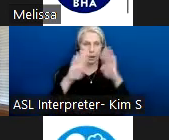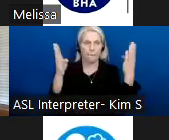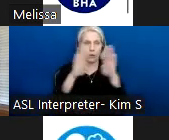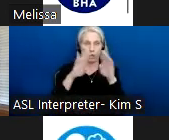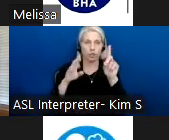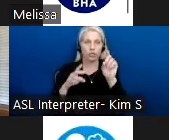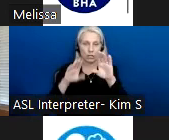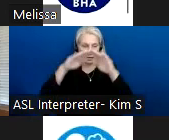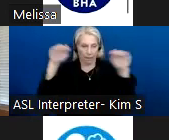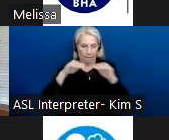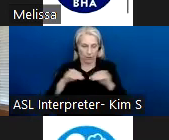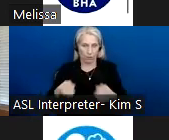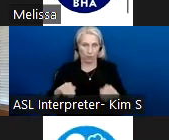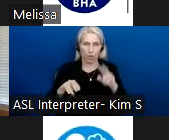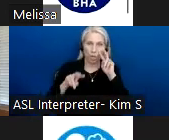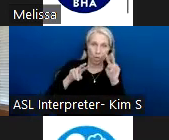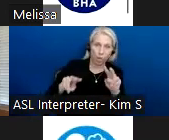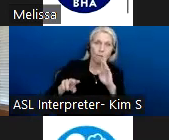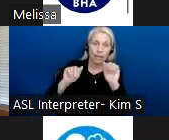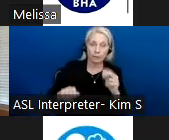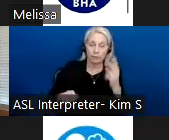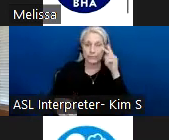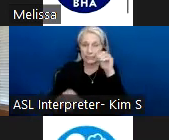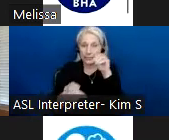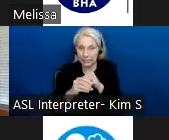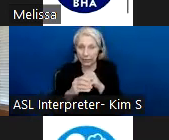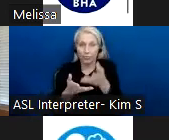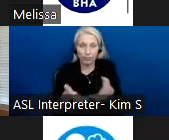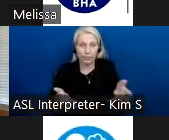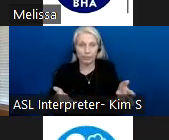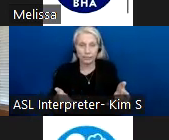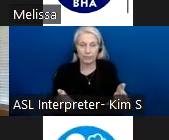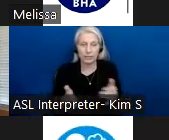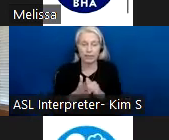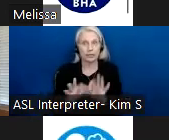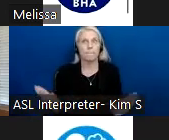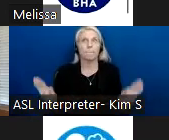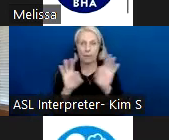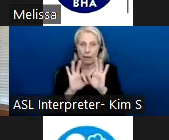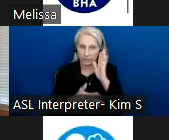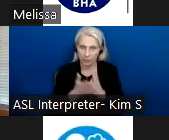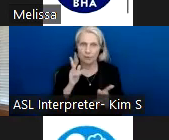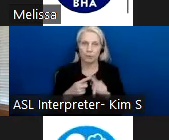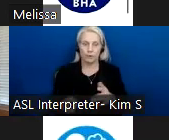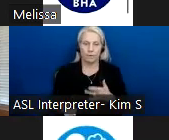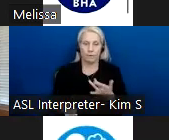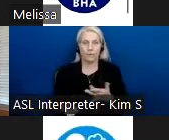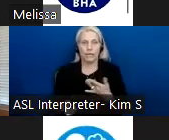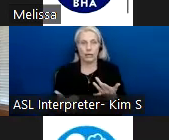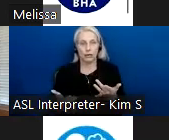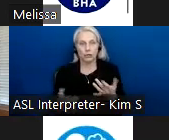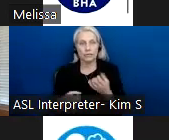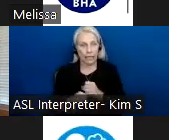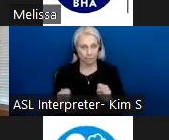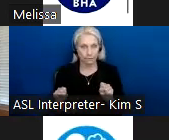because looking and being able to see inside things is paramount for people to feel